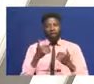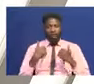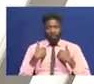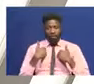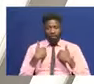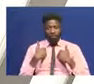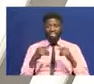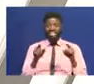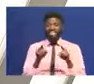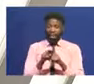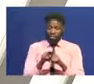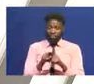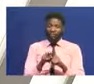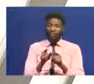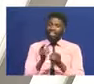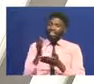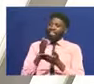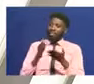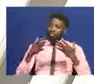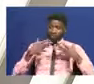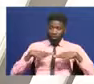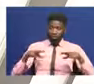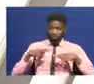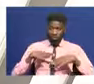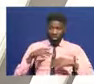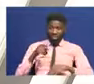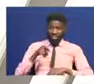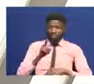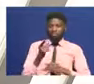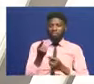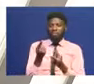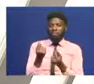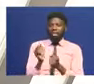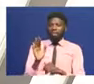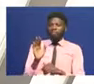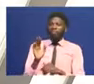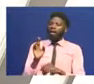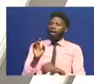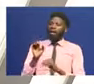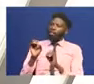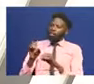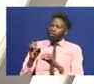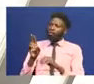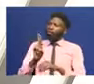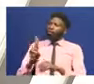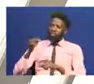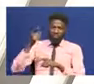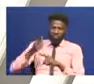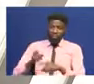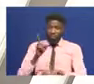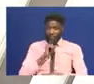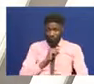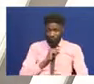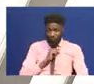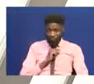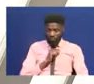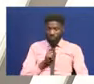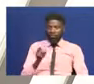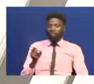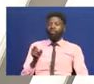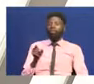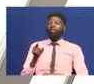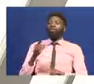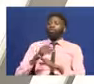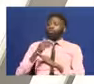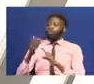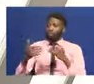exhausted their benefits under the Contributors Fund, which is the National Health Insurance Fund. Mm-hmm. The equivalent now is the Social Health Insurance Fund. So if